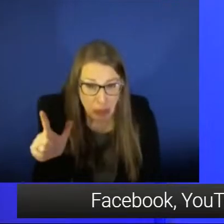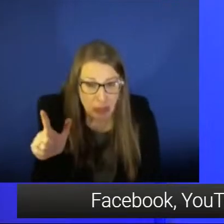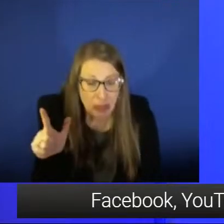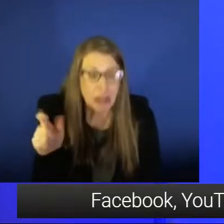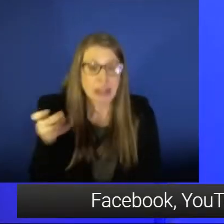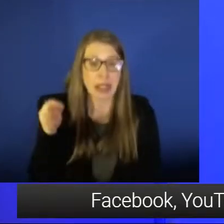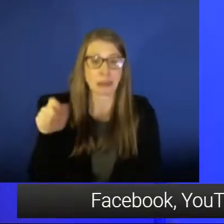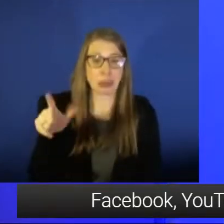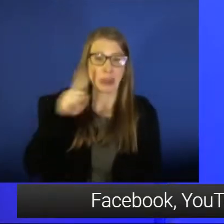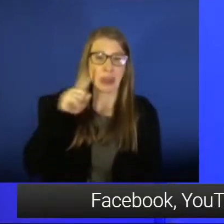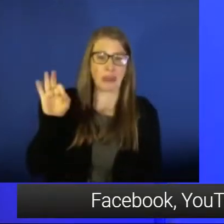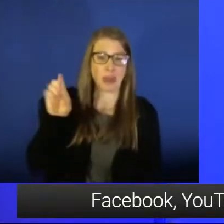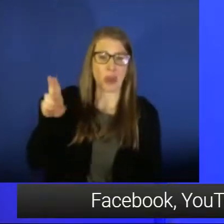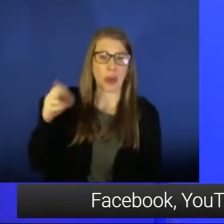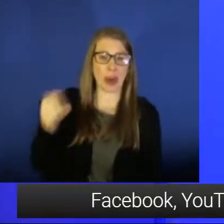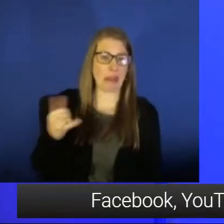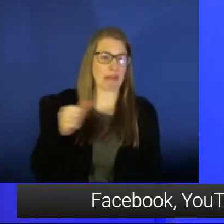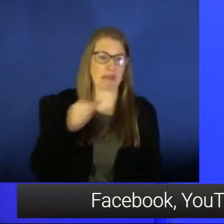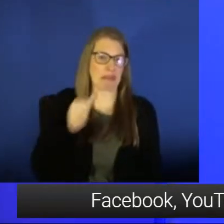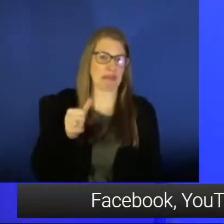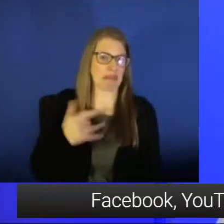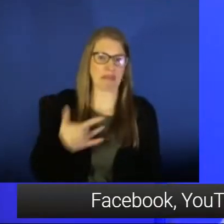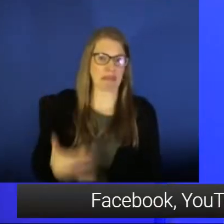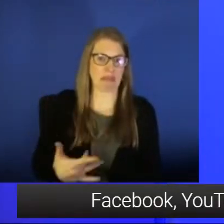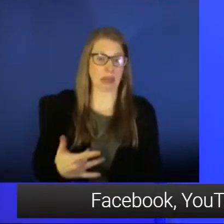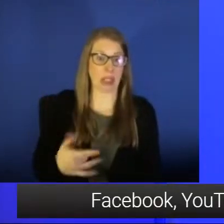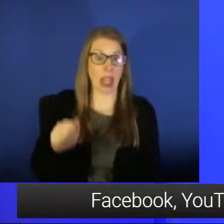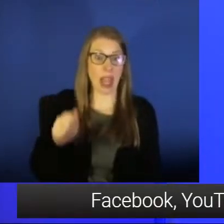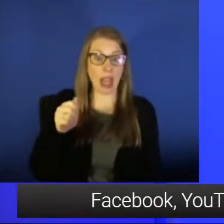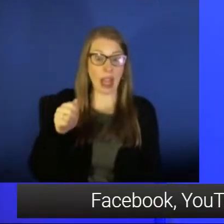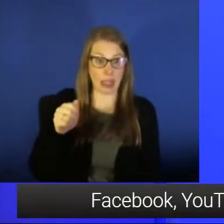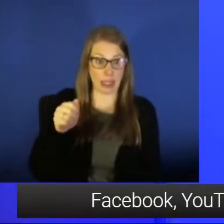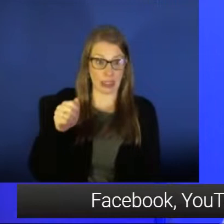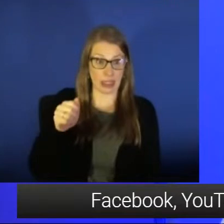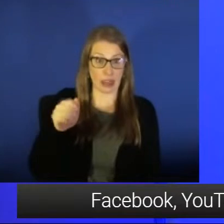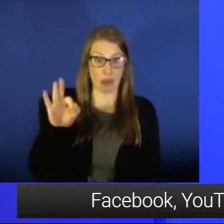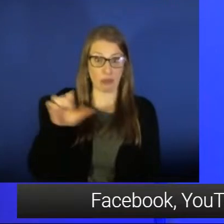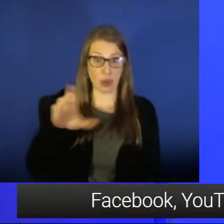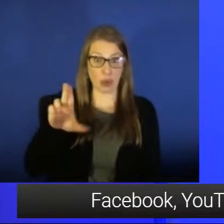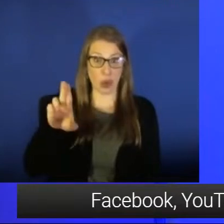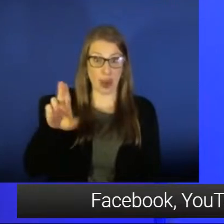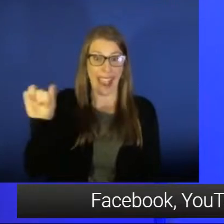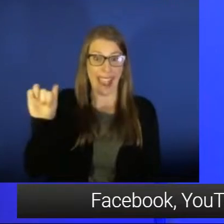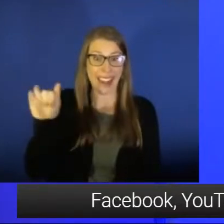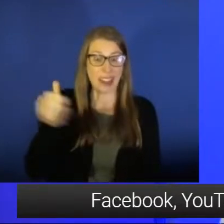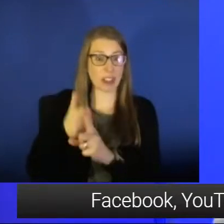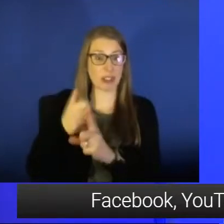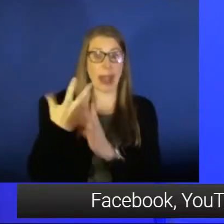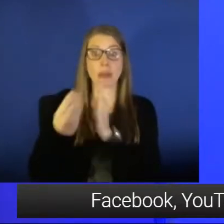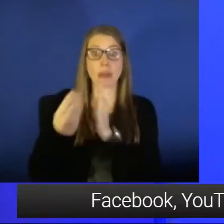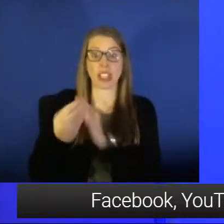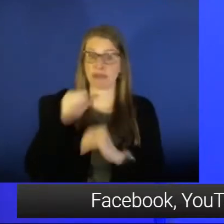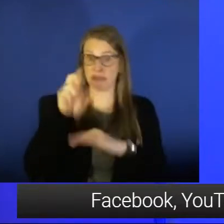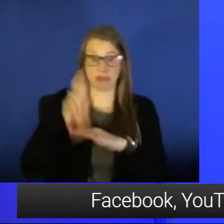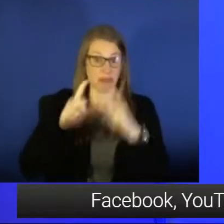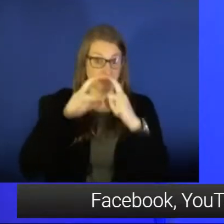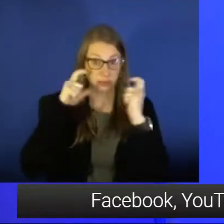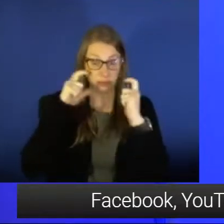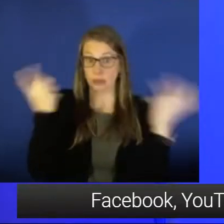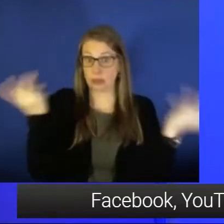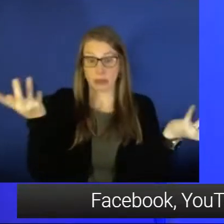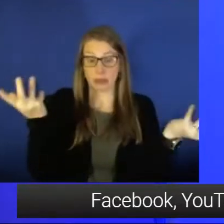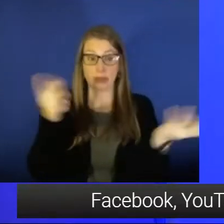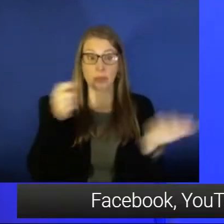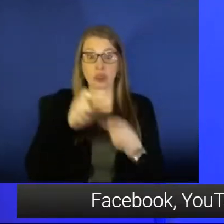this time of year. And influenza A. Again, he doesn't wear a mask, and he's outside. And his girlfriend got